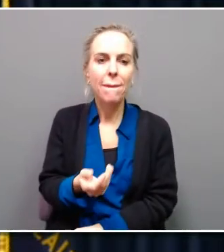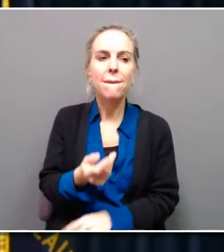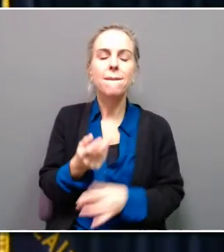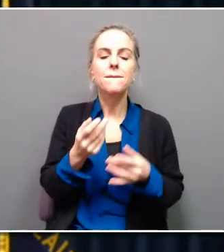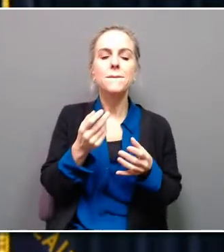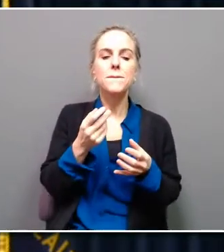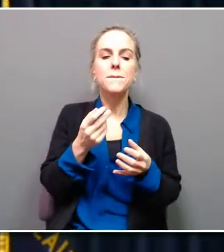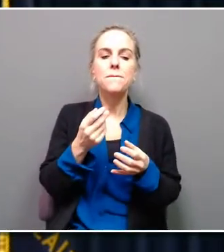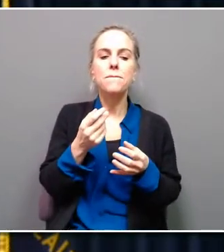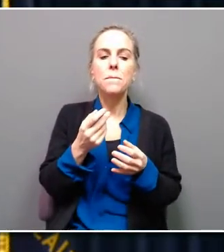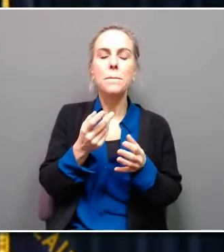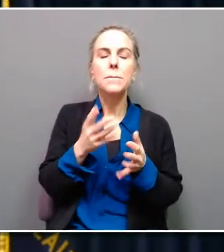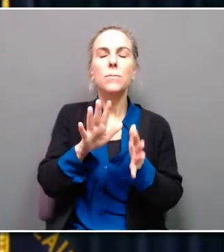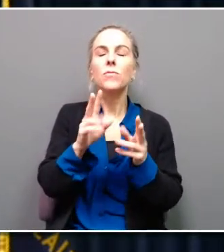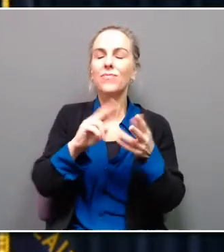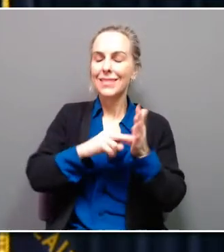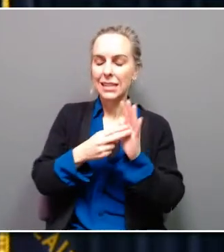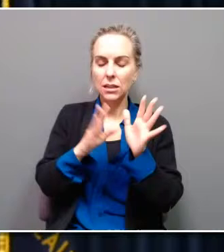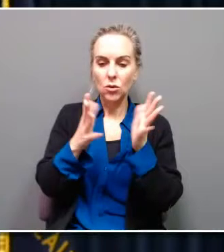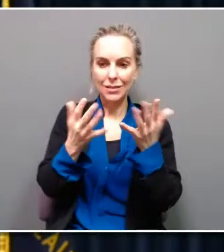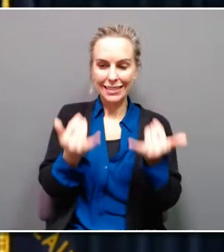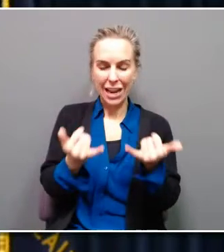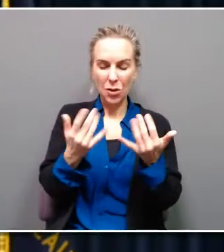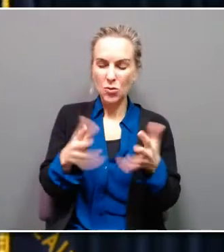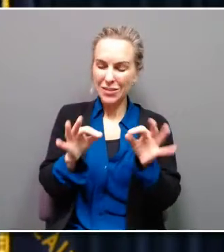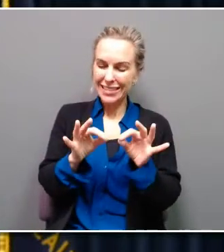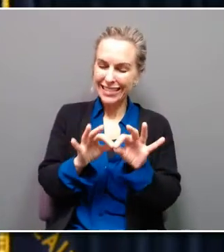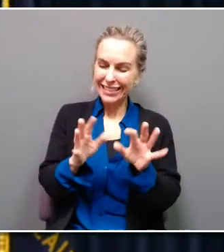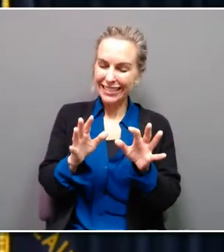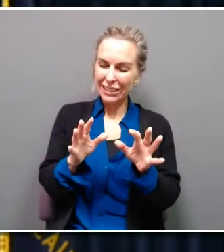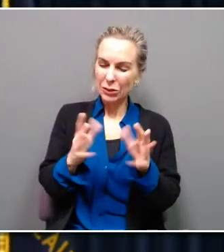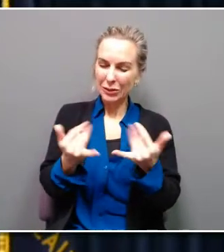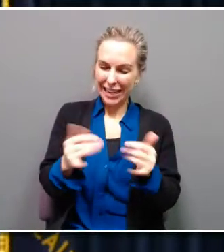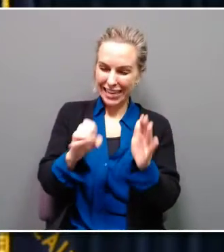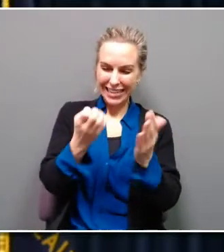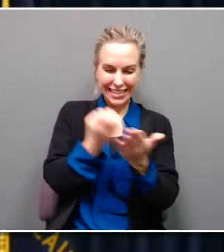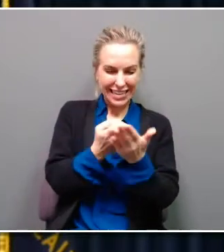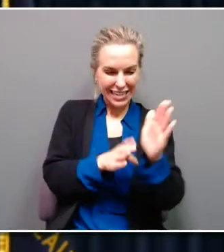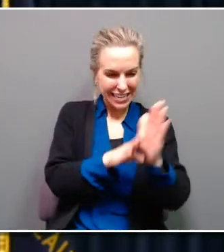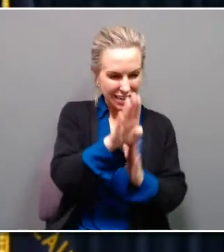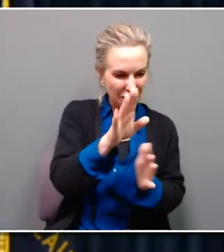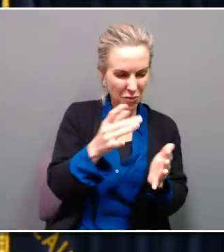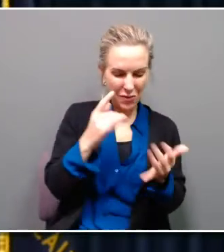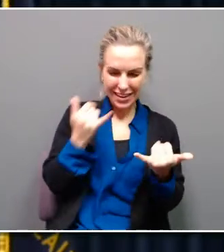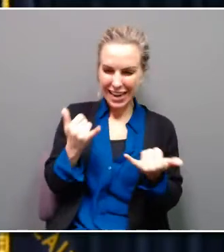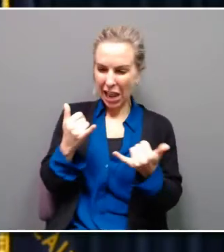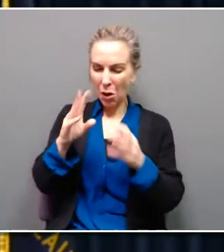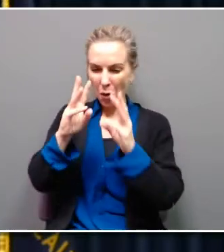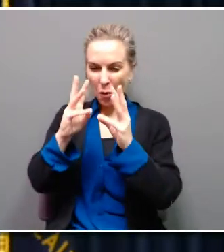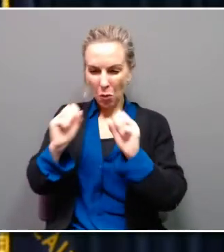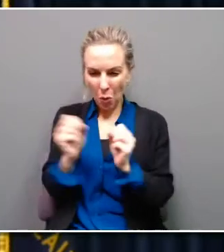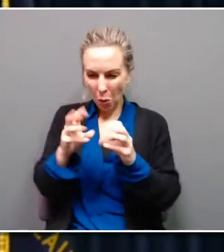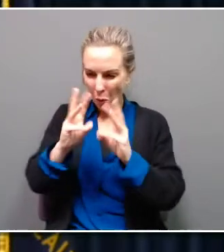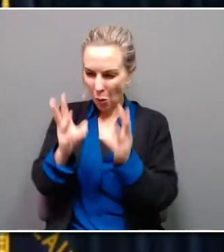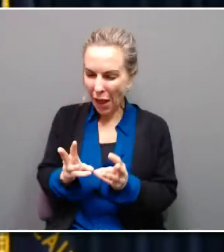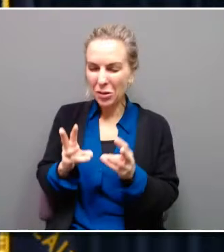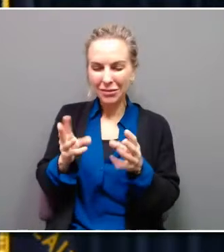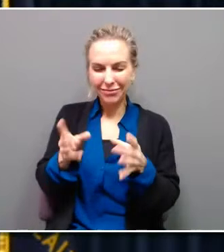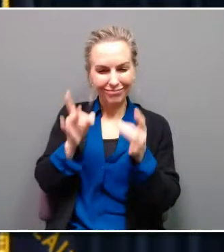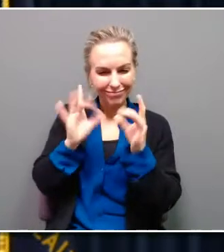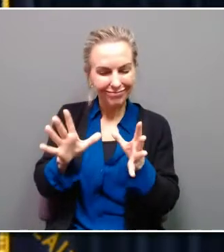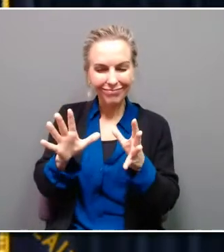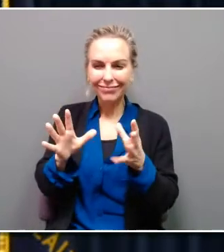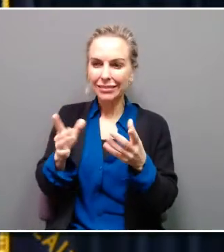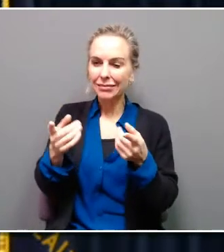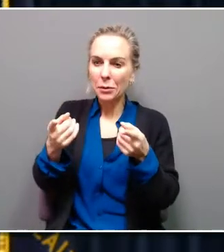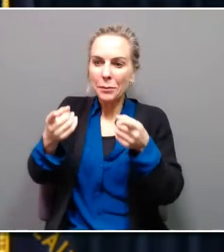some significant economic development that's going on right now, with the weather disasters we faced and with other unforeseen